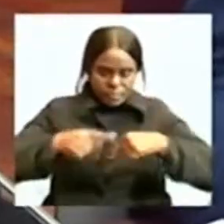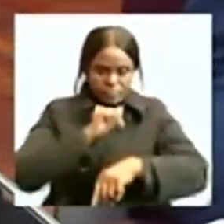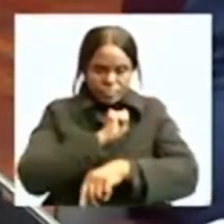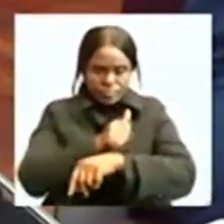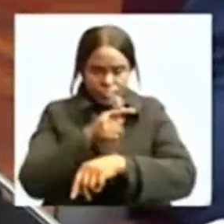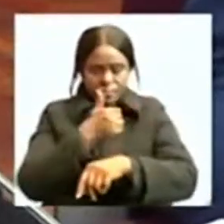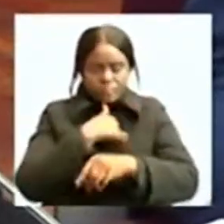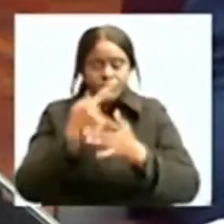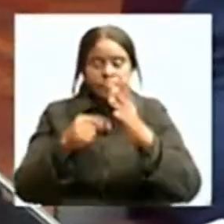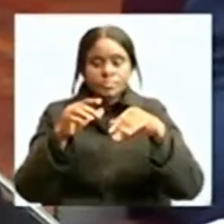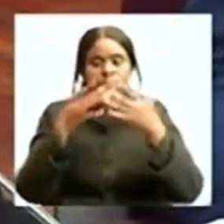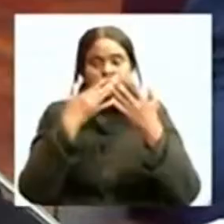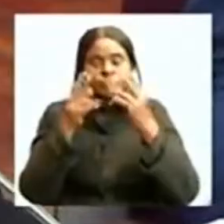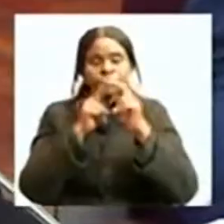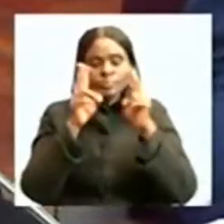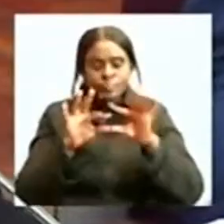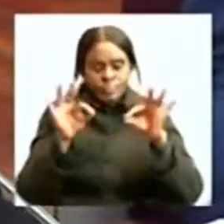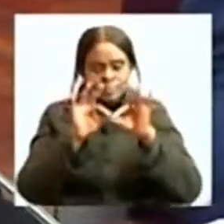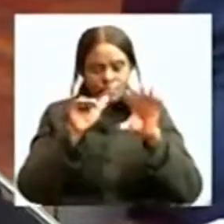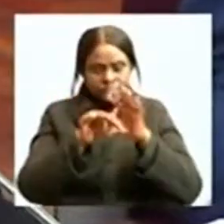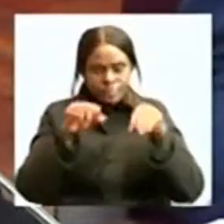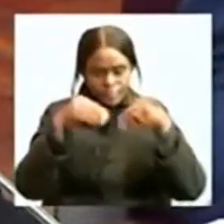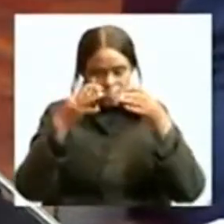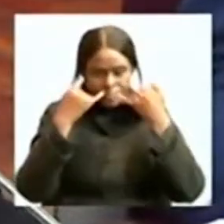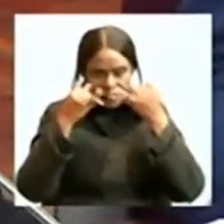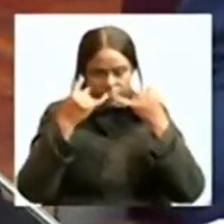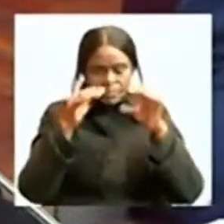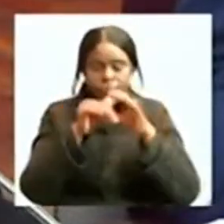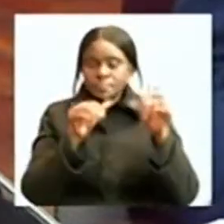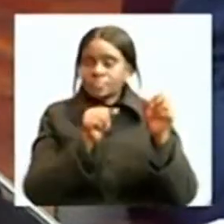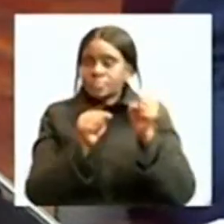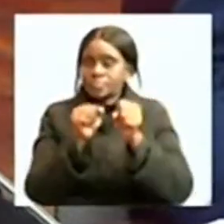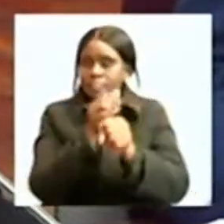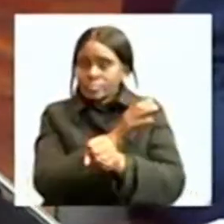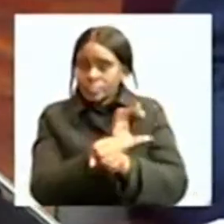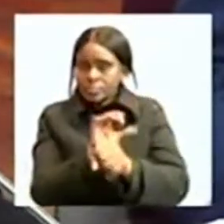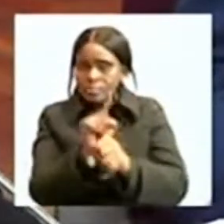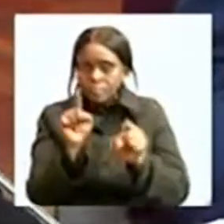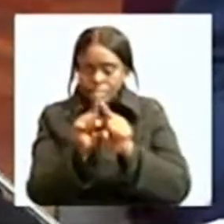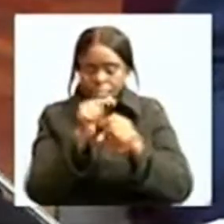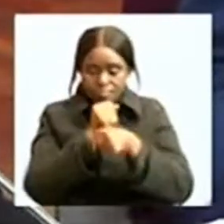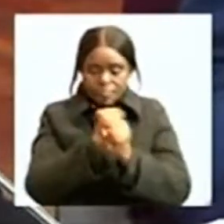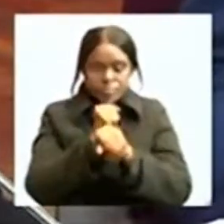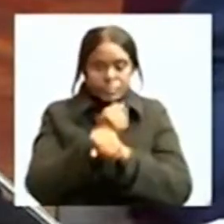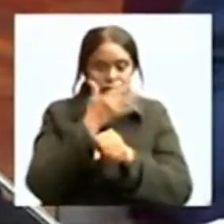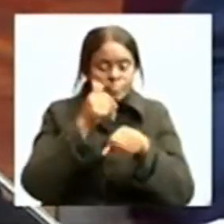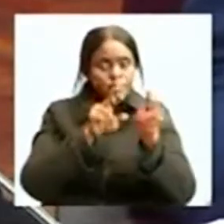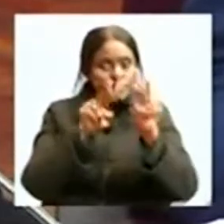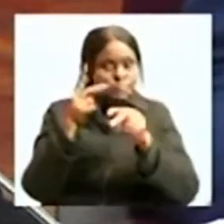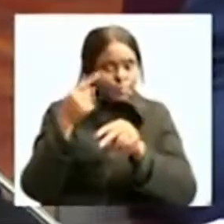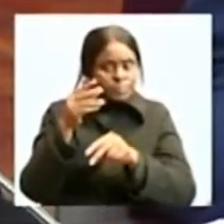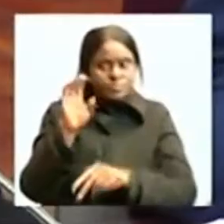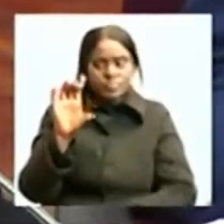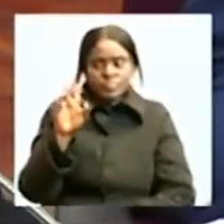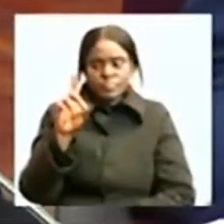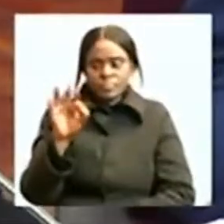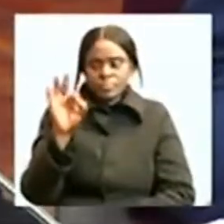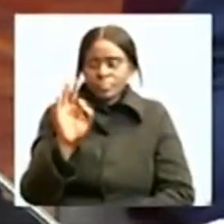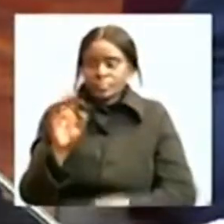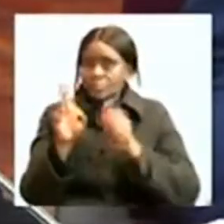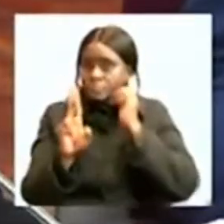authorities have been instrumental in feeding data into the system, enabling better monitoring of CDF